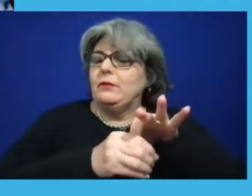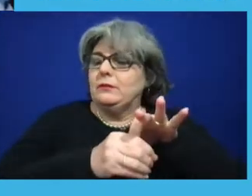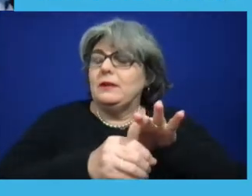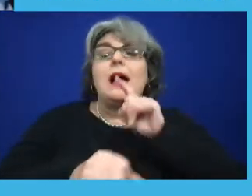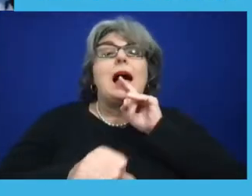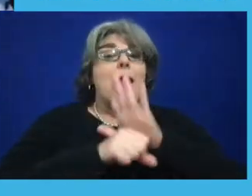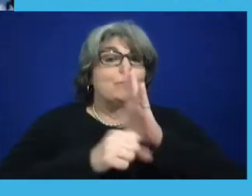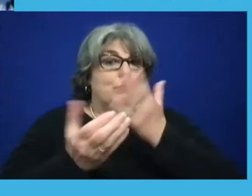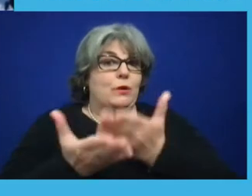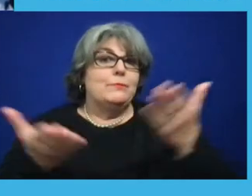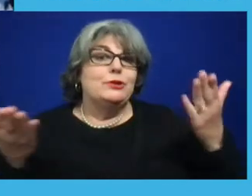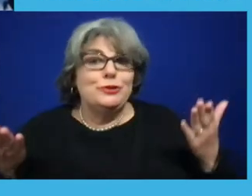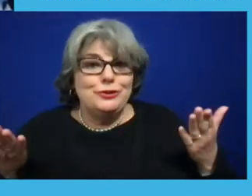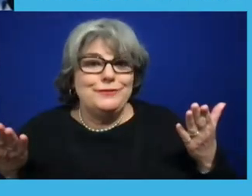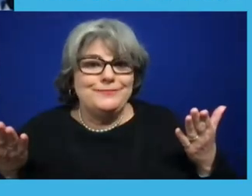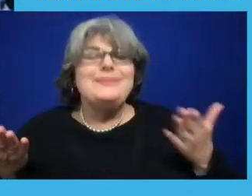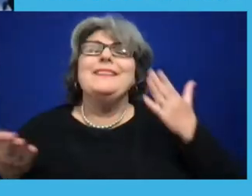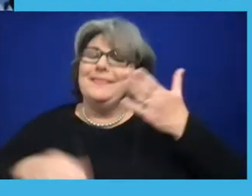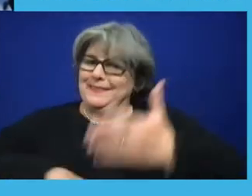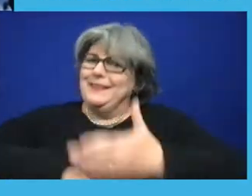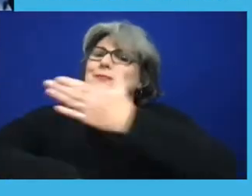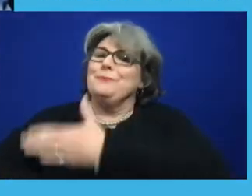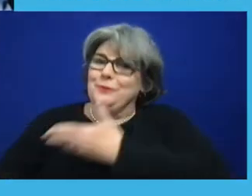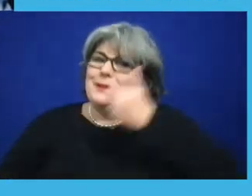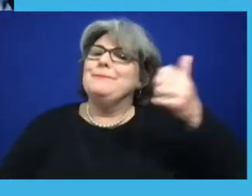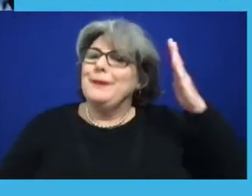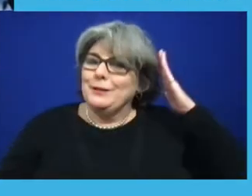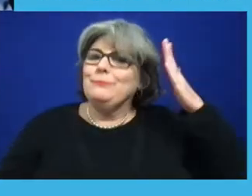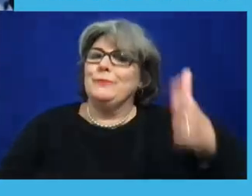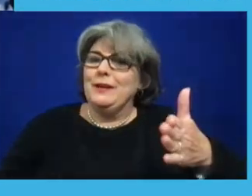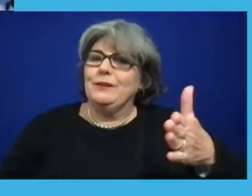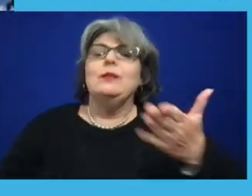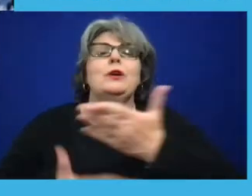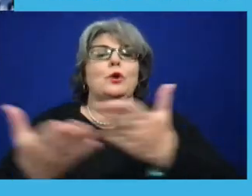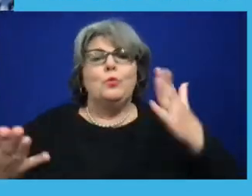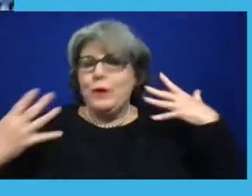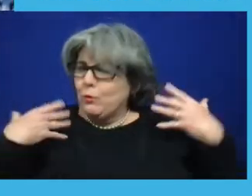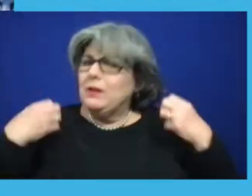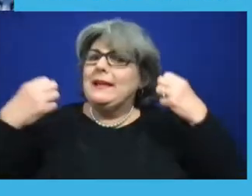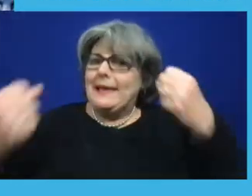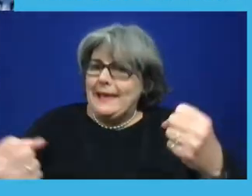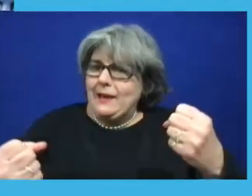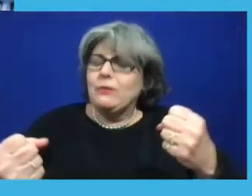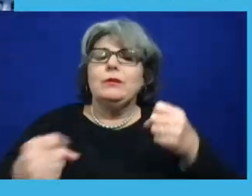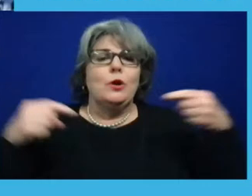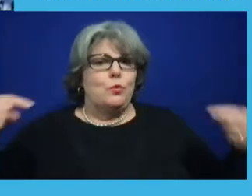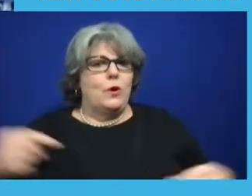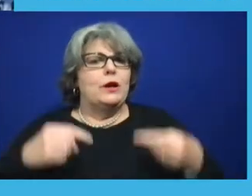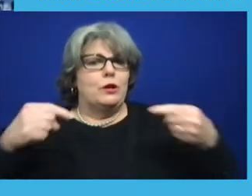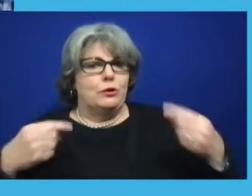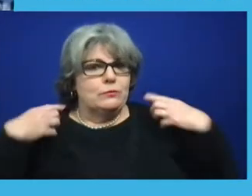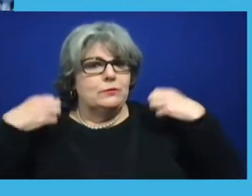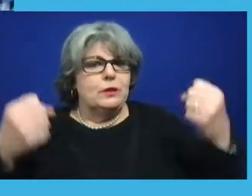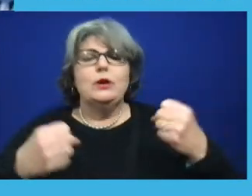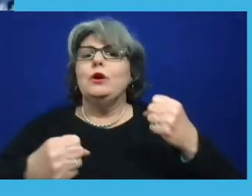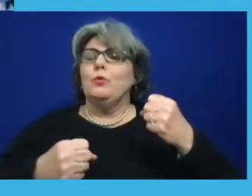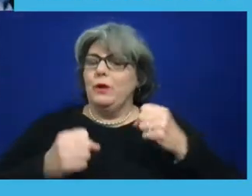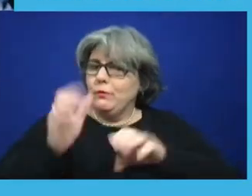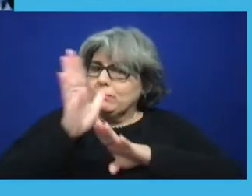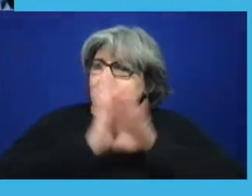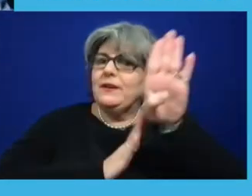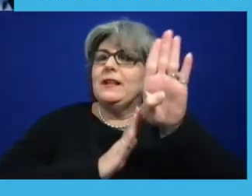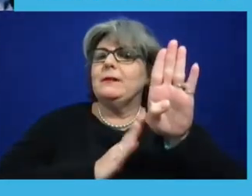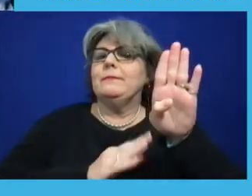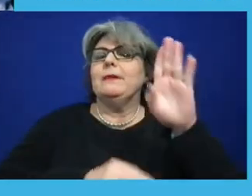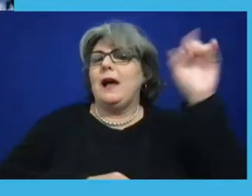us make our voices heard, I promise you, things will get better. We will